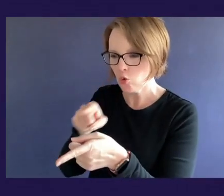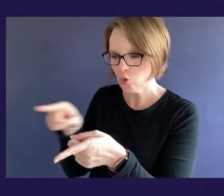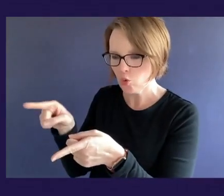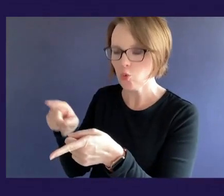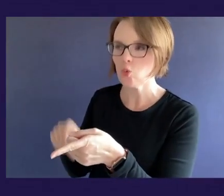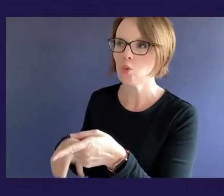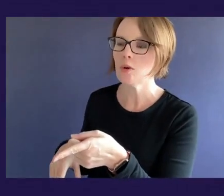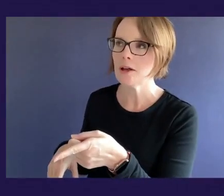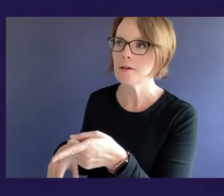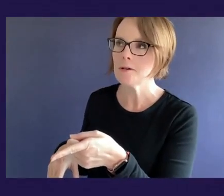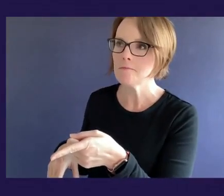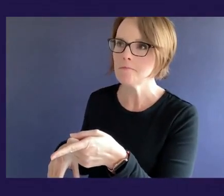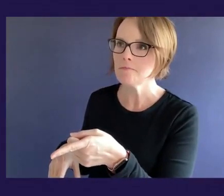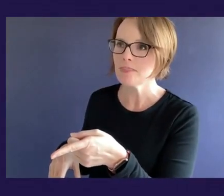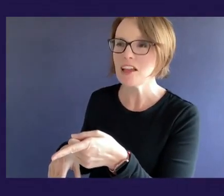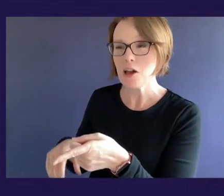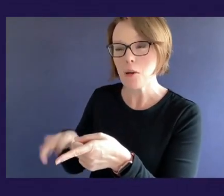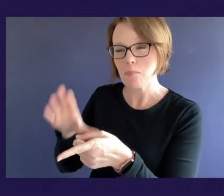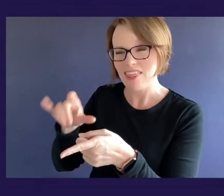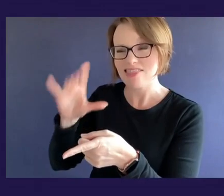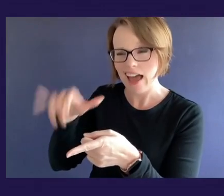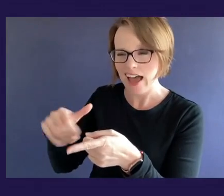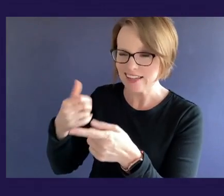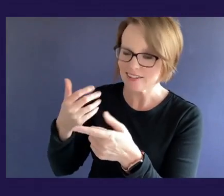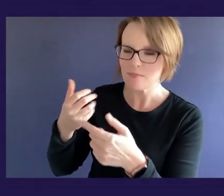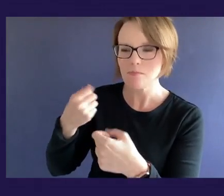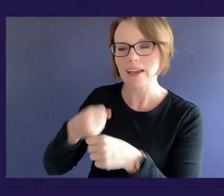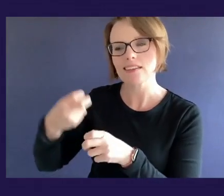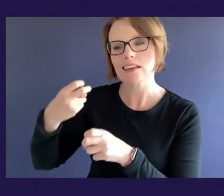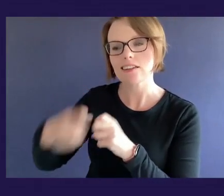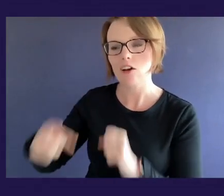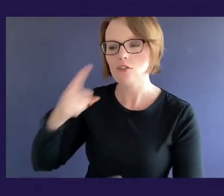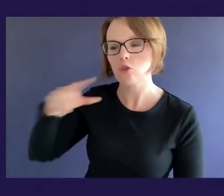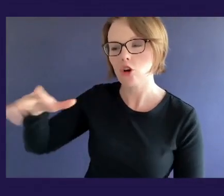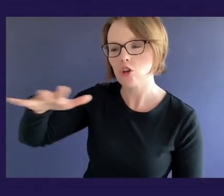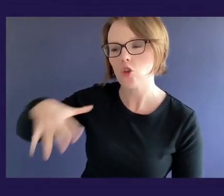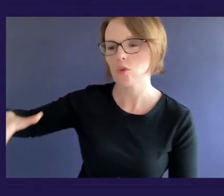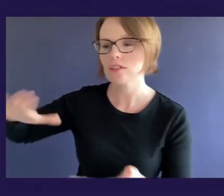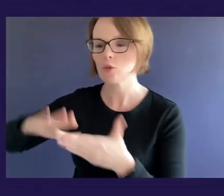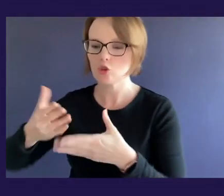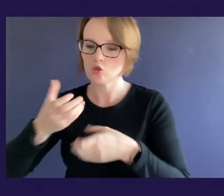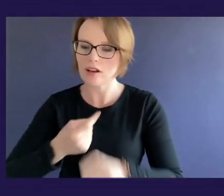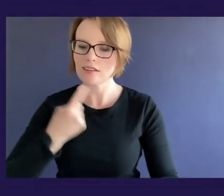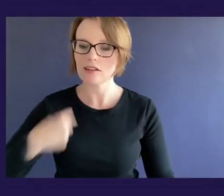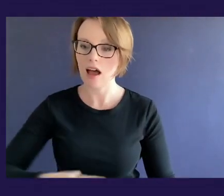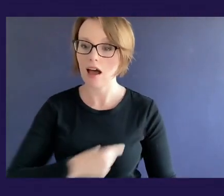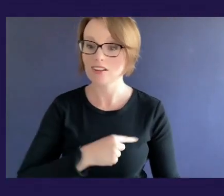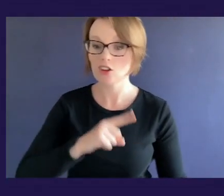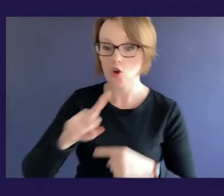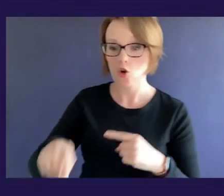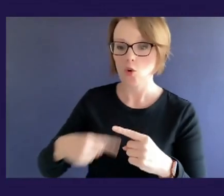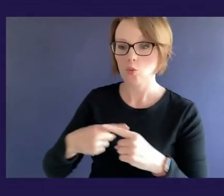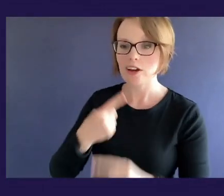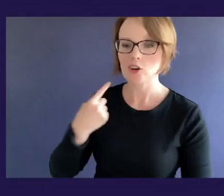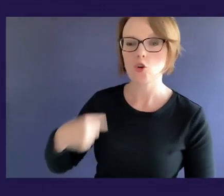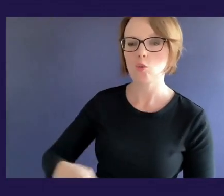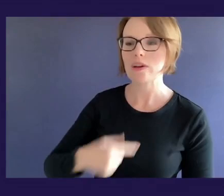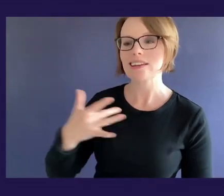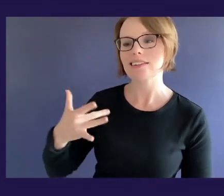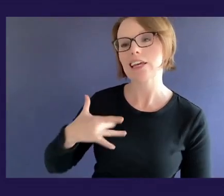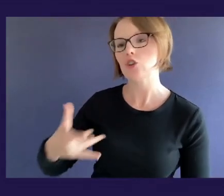it difficult for people to sort of have those trusted conversations when we've taken away the nuance there to make it broader